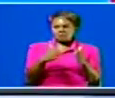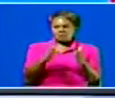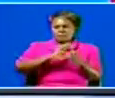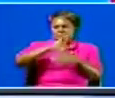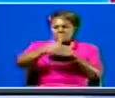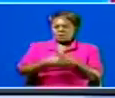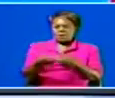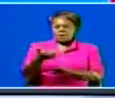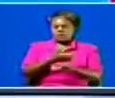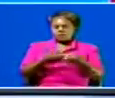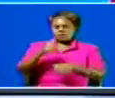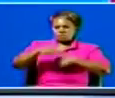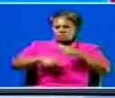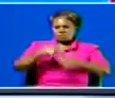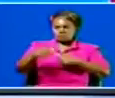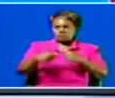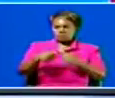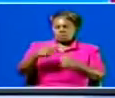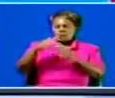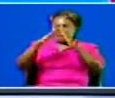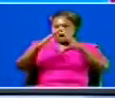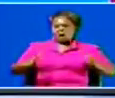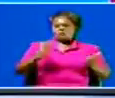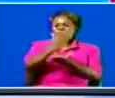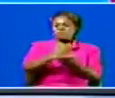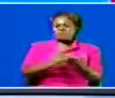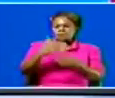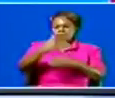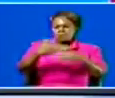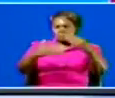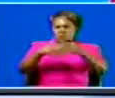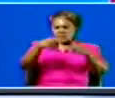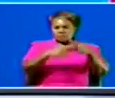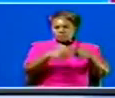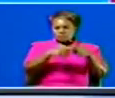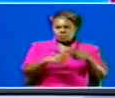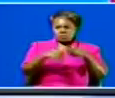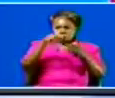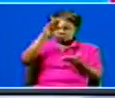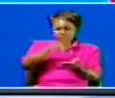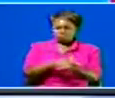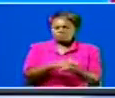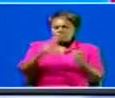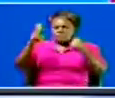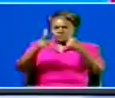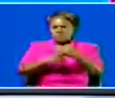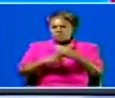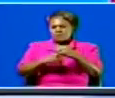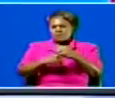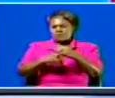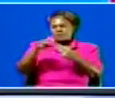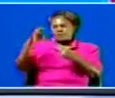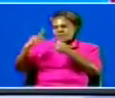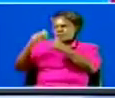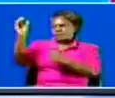rebounding economic activity in the real estate sector. The construction industry last year shrunk by about 7 to 8%.